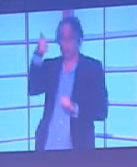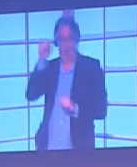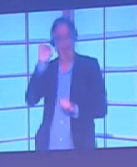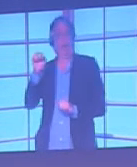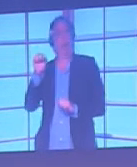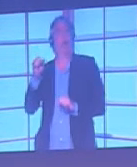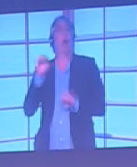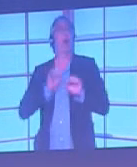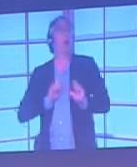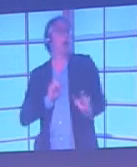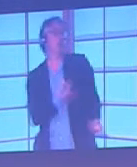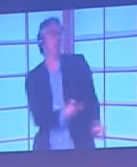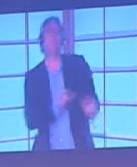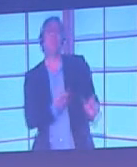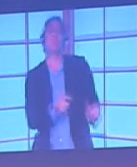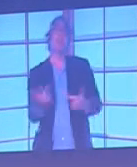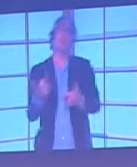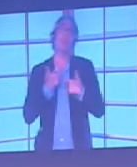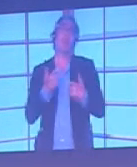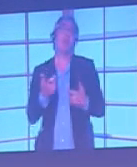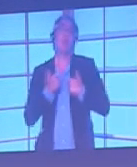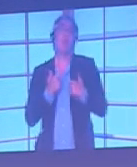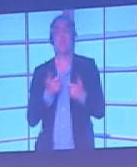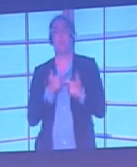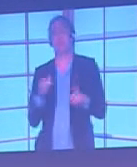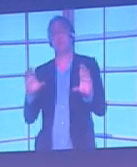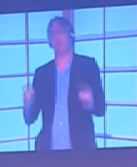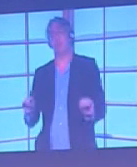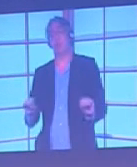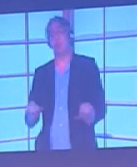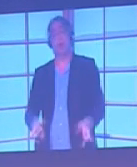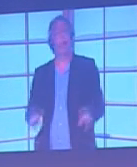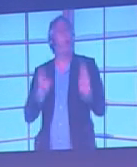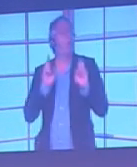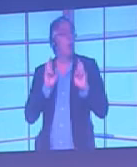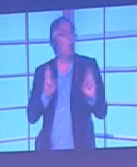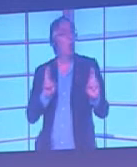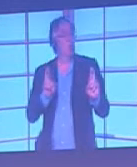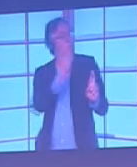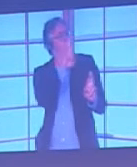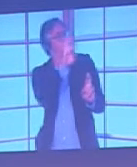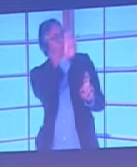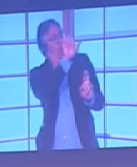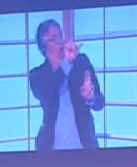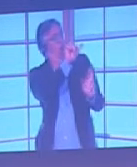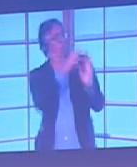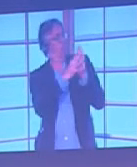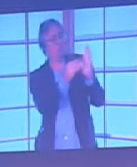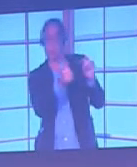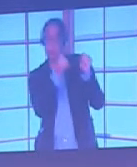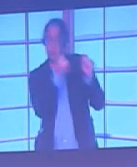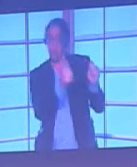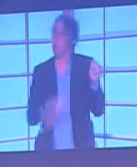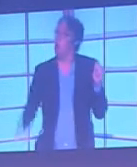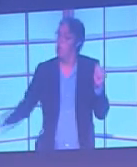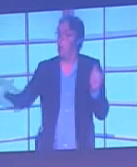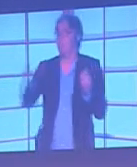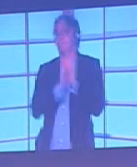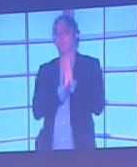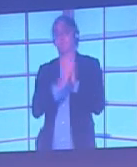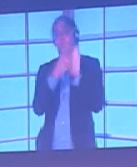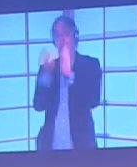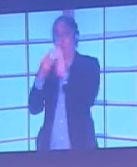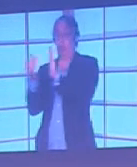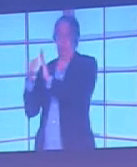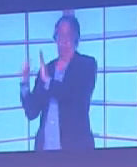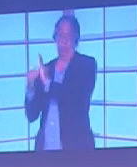crucial issue. So let's see the rest of the football world follow the example set by UEFA. It would be to the credit of the world